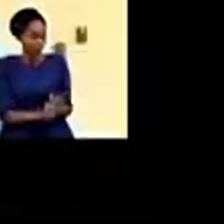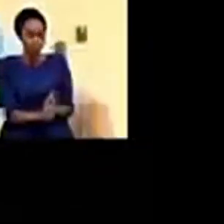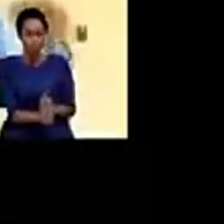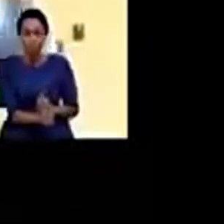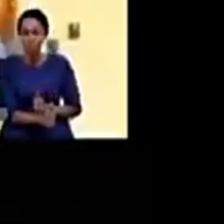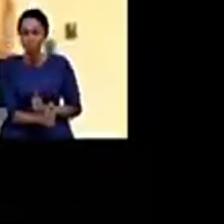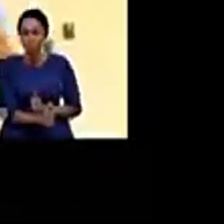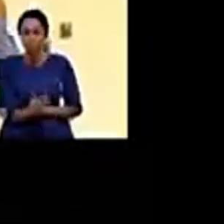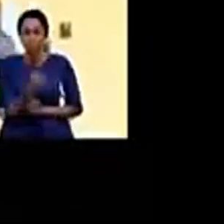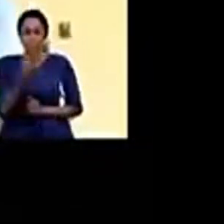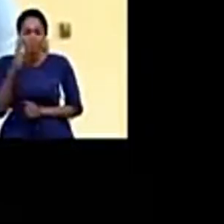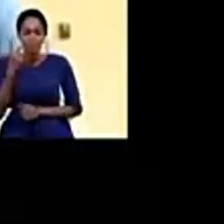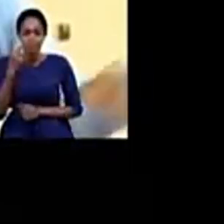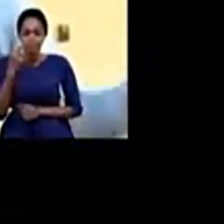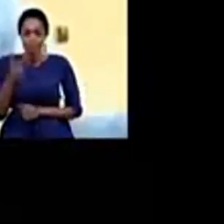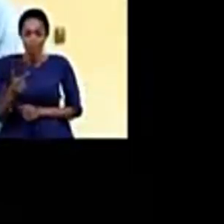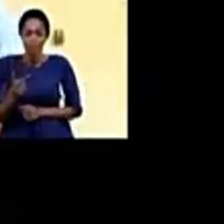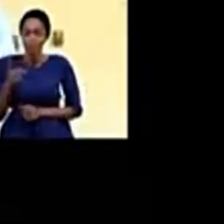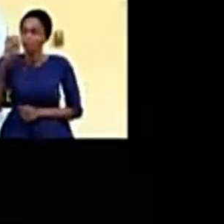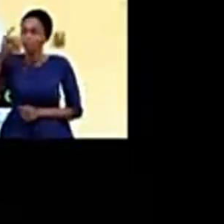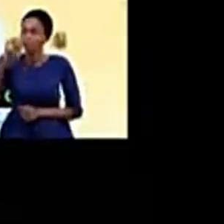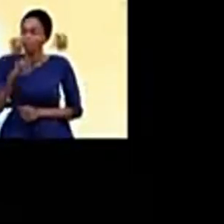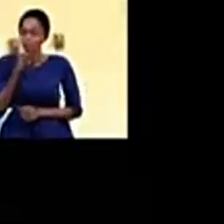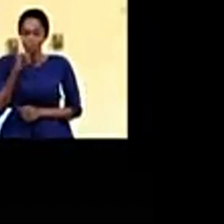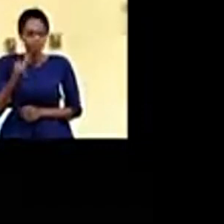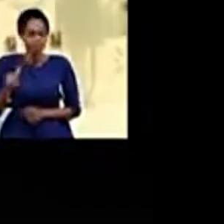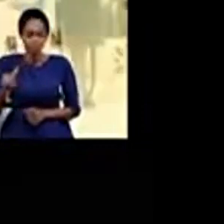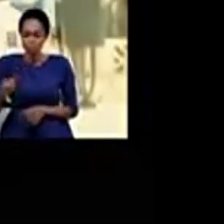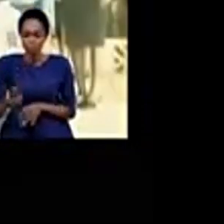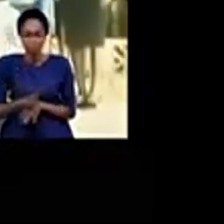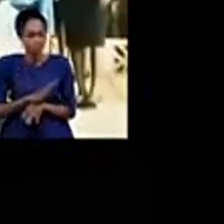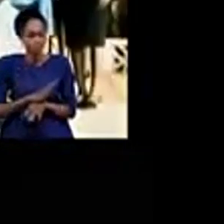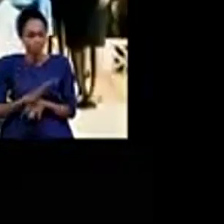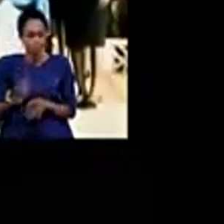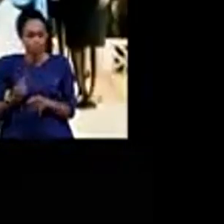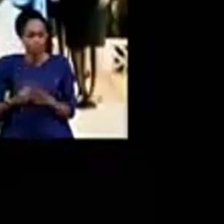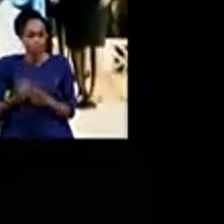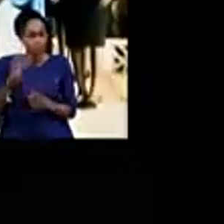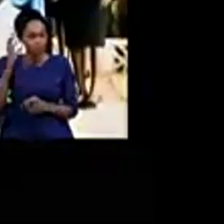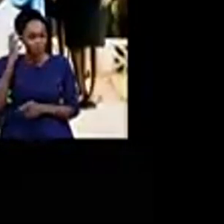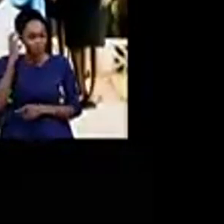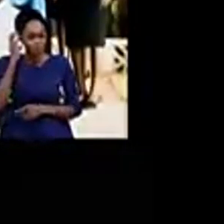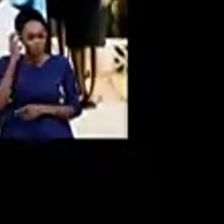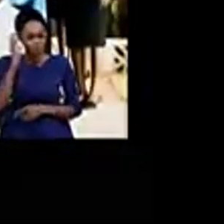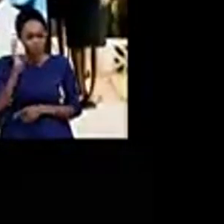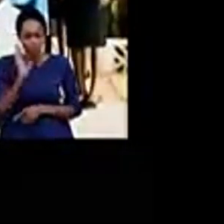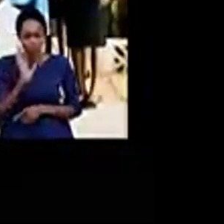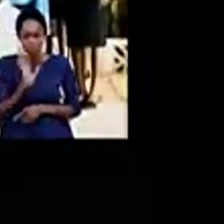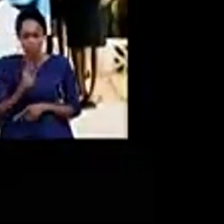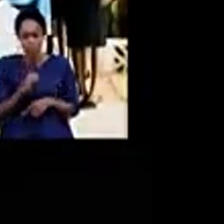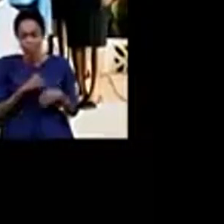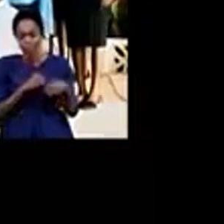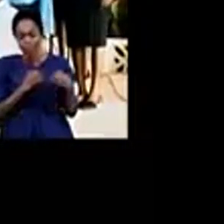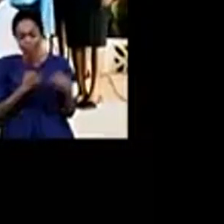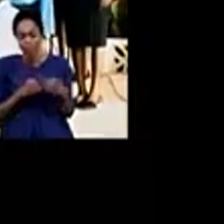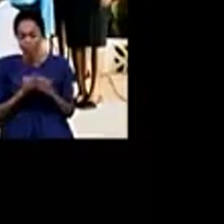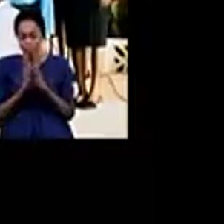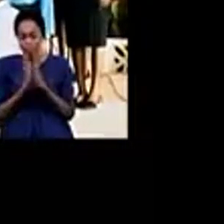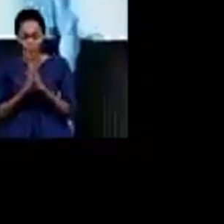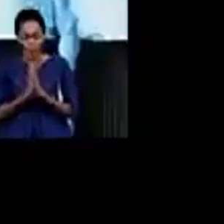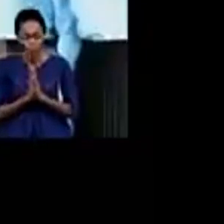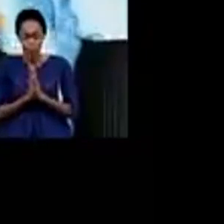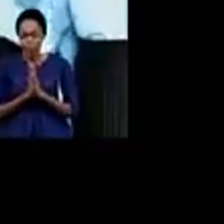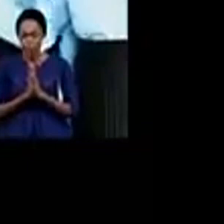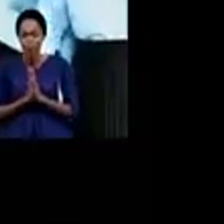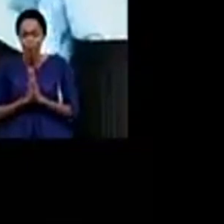by. You see such a busy to hear your heart